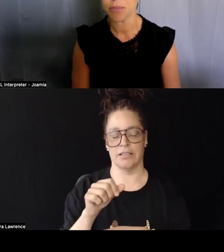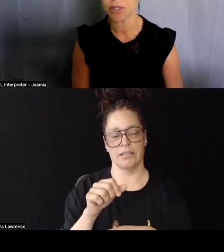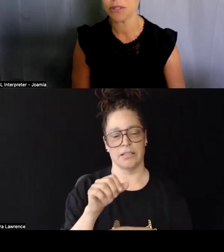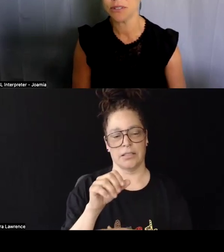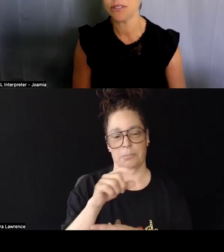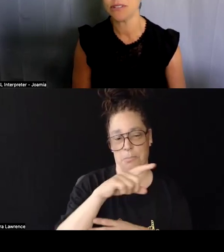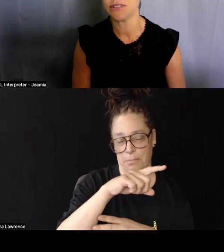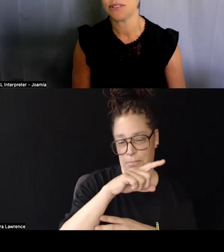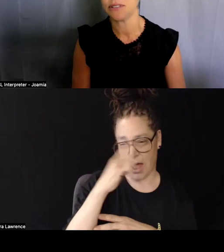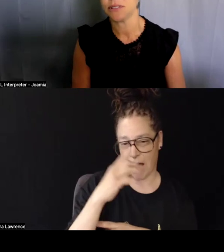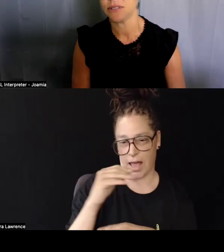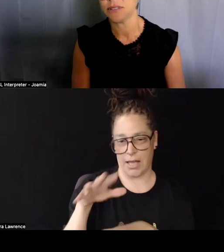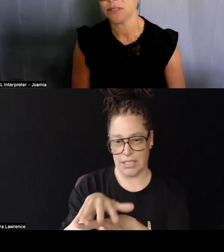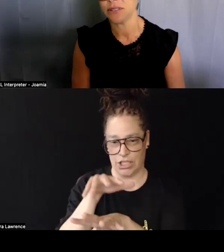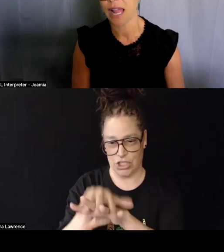people